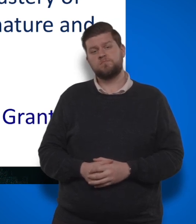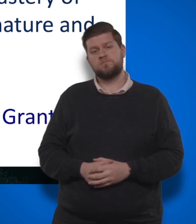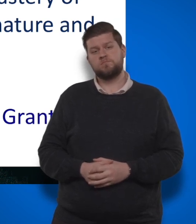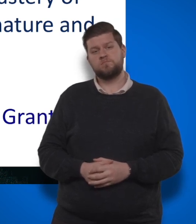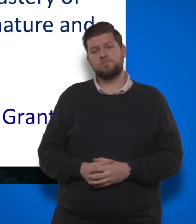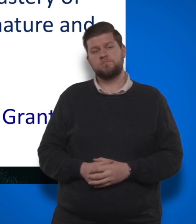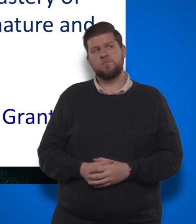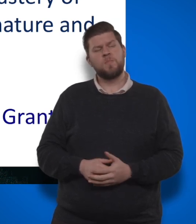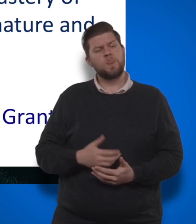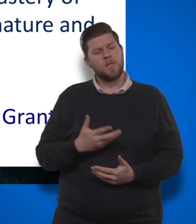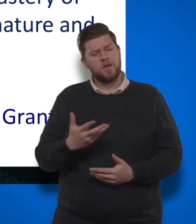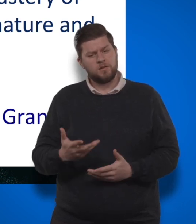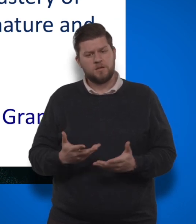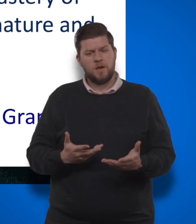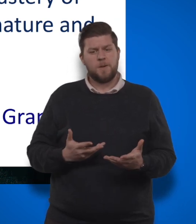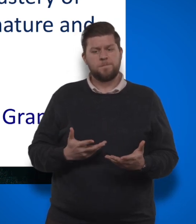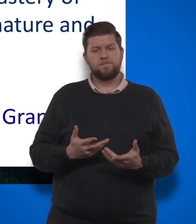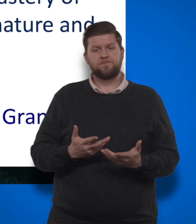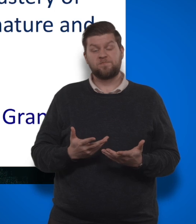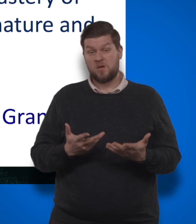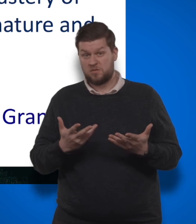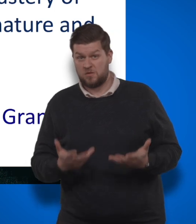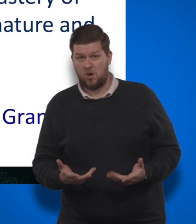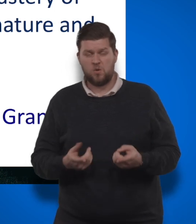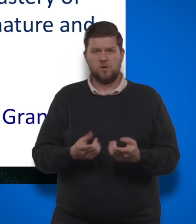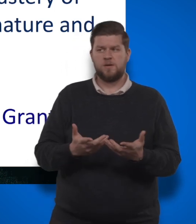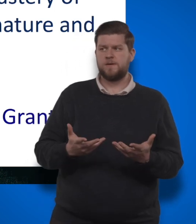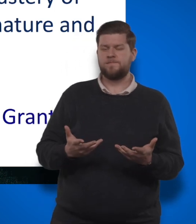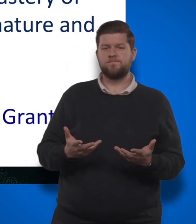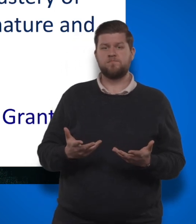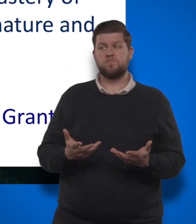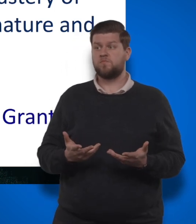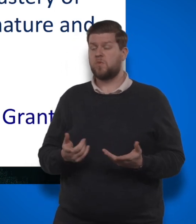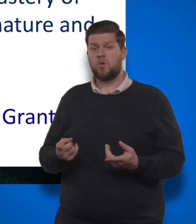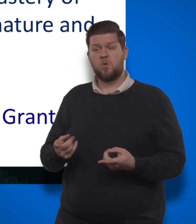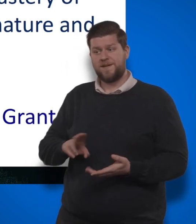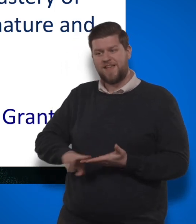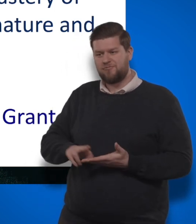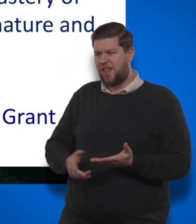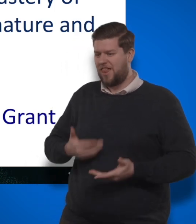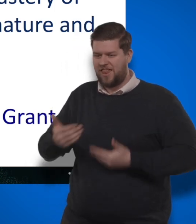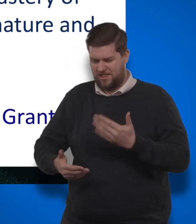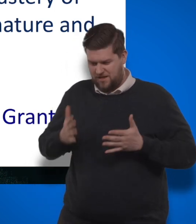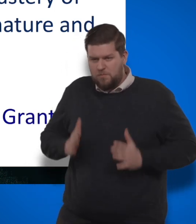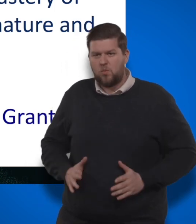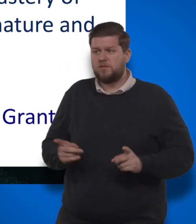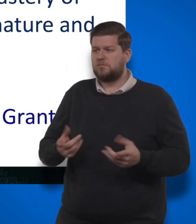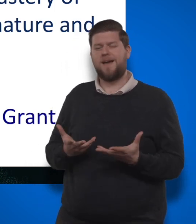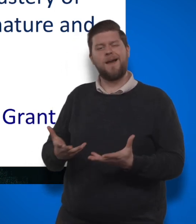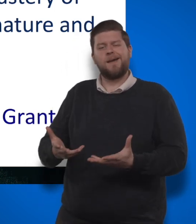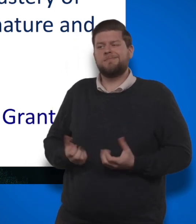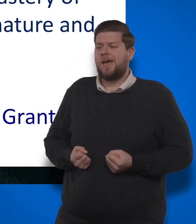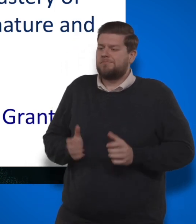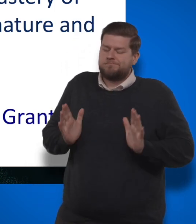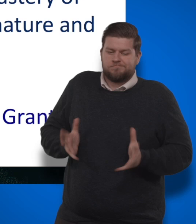we no longer have to therefore accept the givenness of our bodies. We don't have to accept the terrible